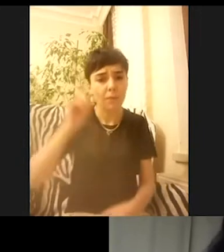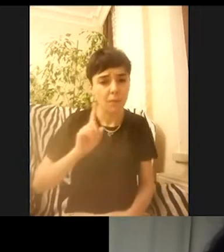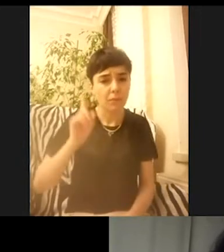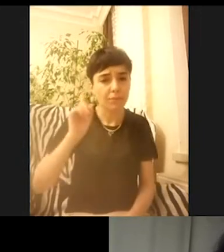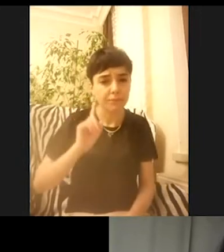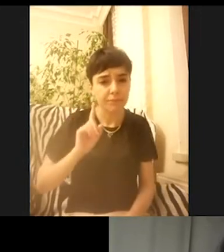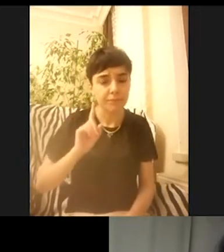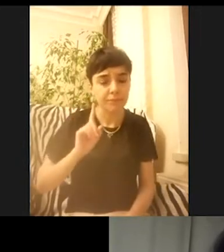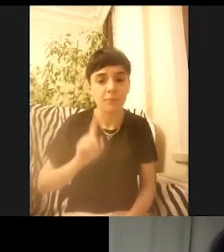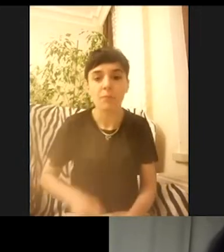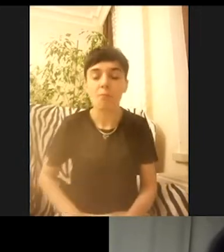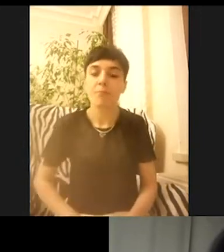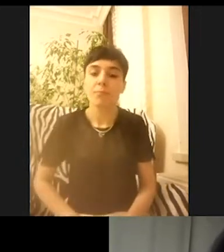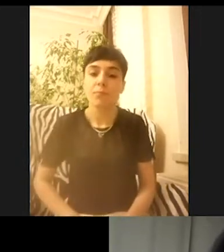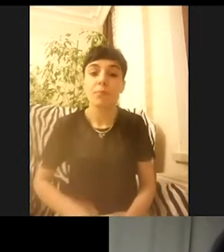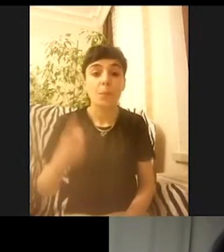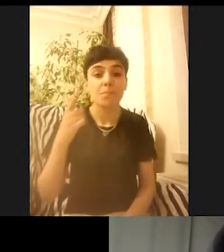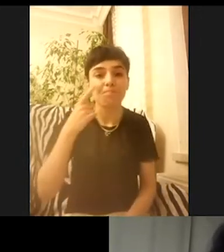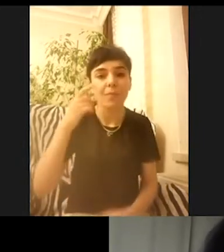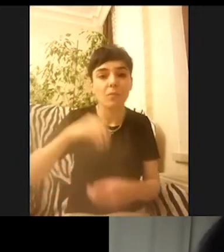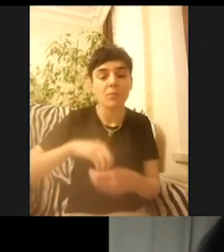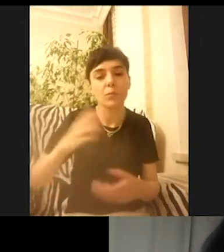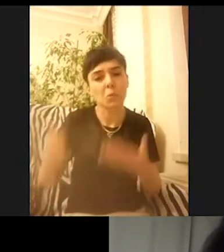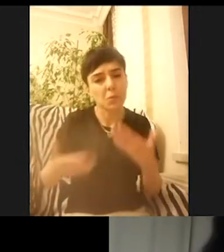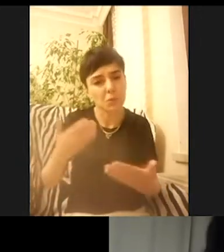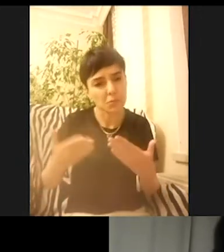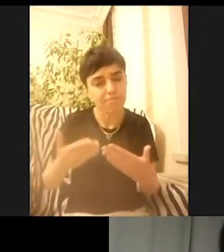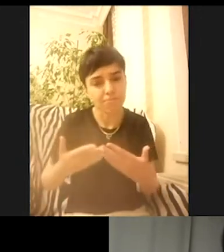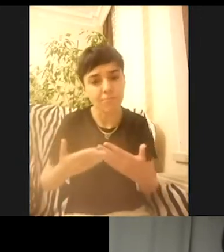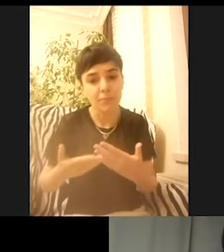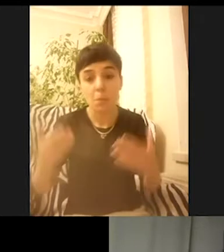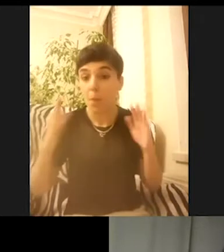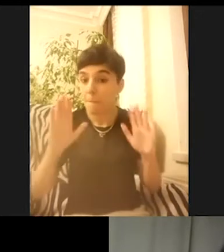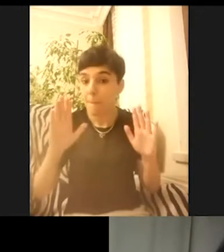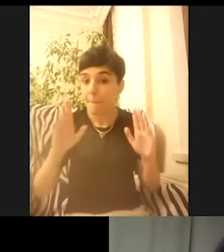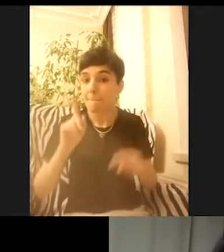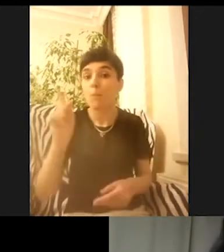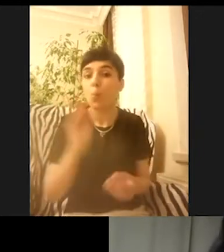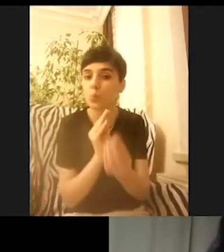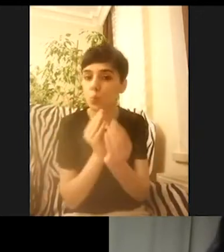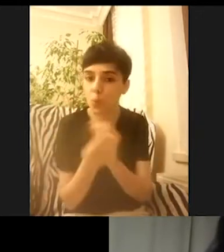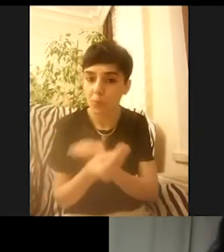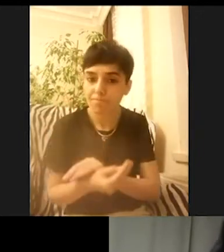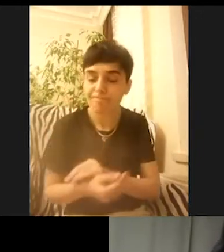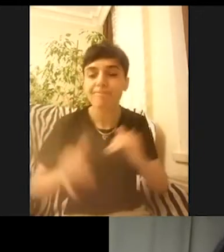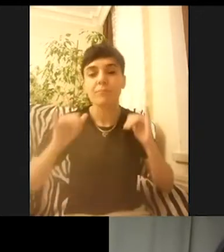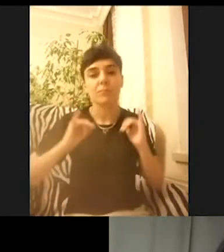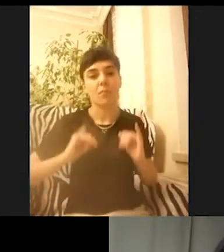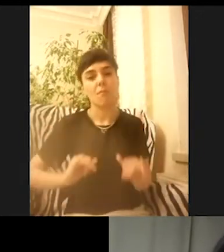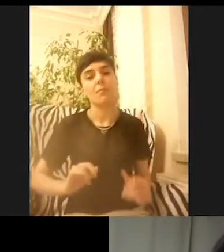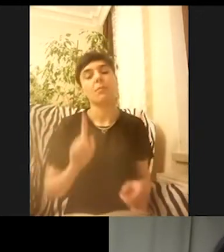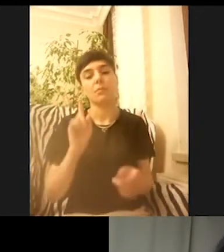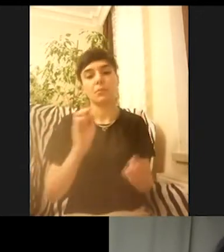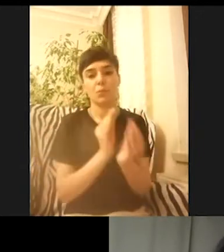and the deterioration of the old coalition, the AKP's formation of new coalition with the extreme